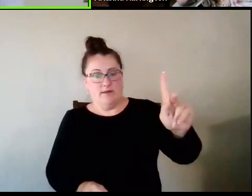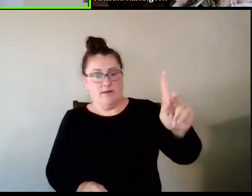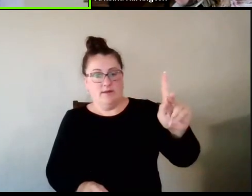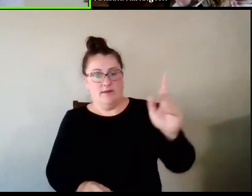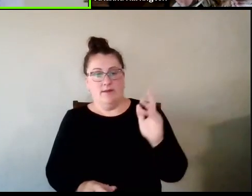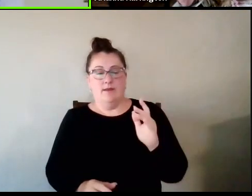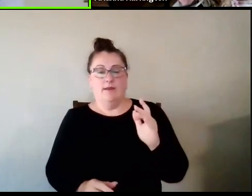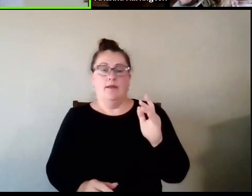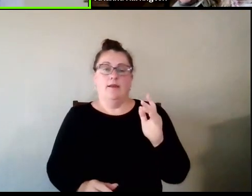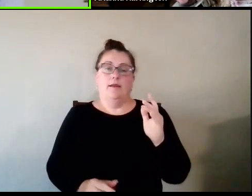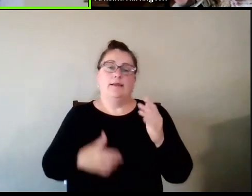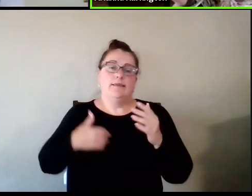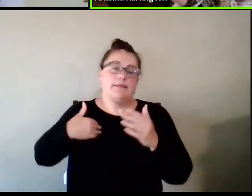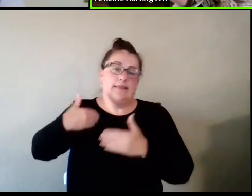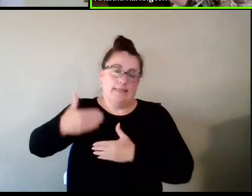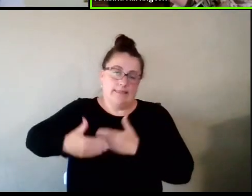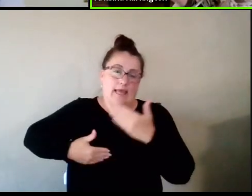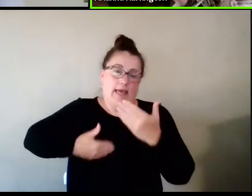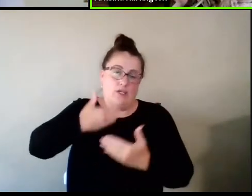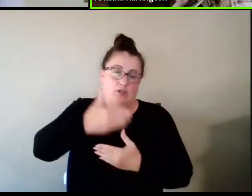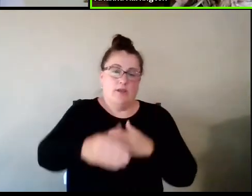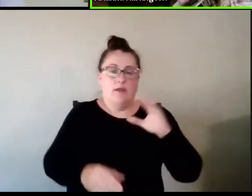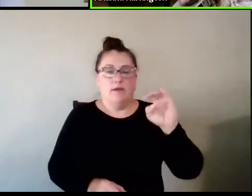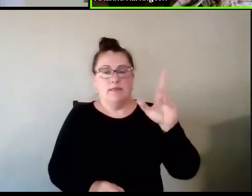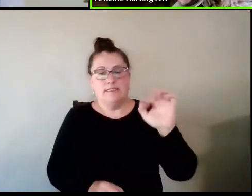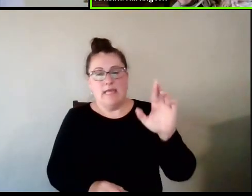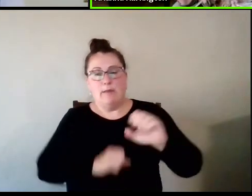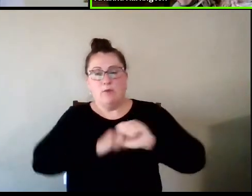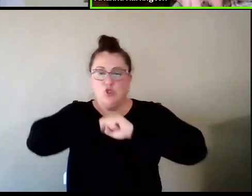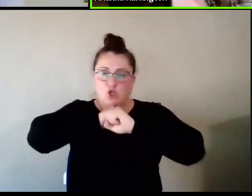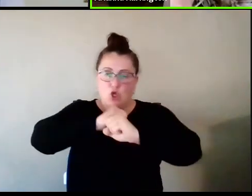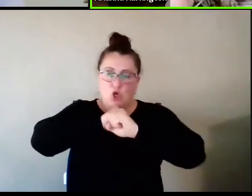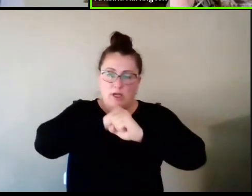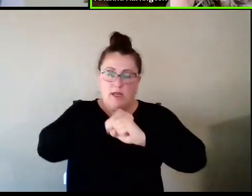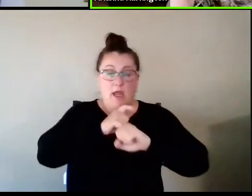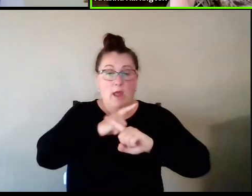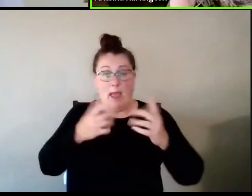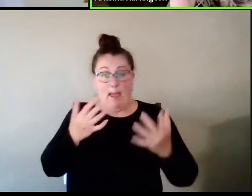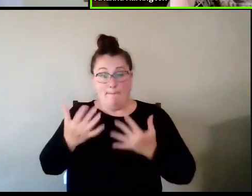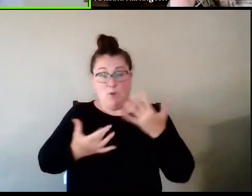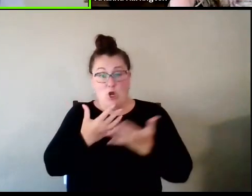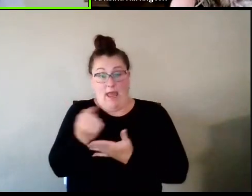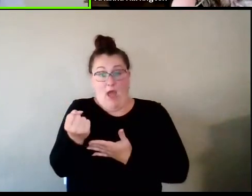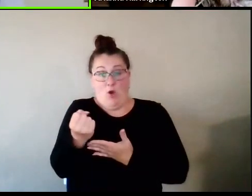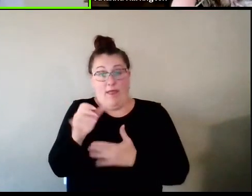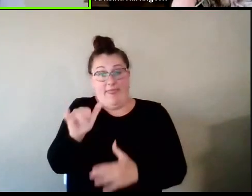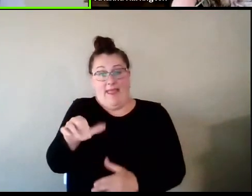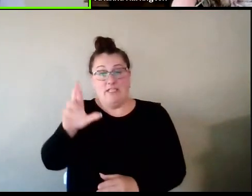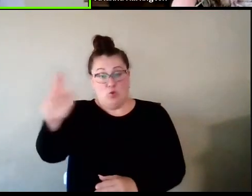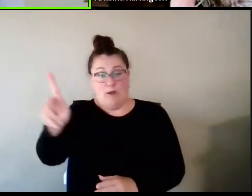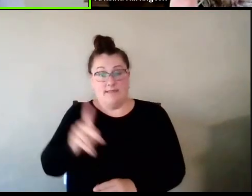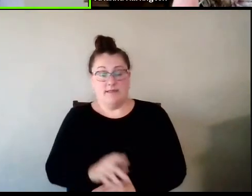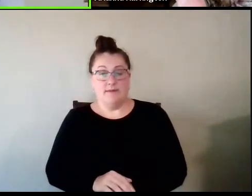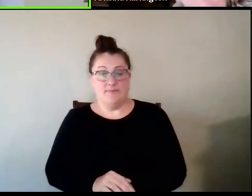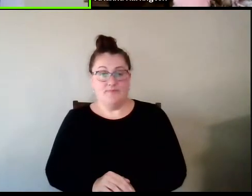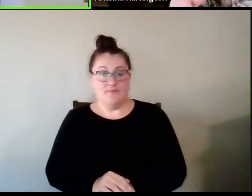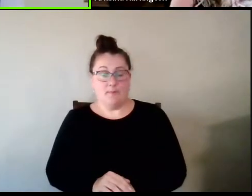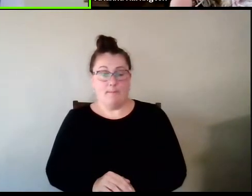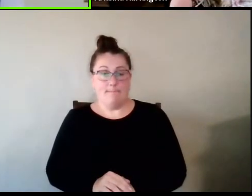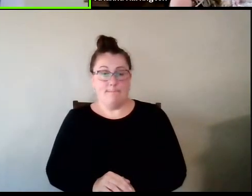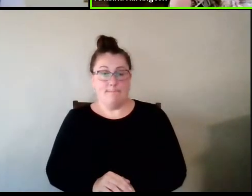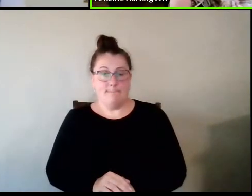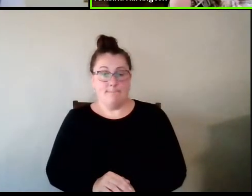including succession and cybersecurity, etc., burnout is a risk. Yes. And in fact,